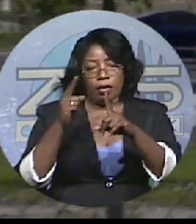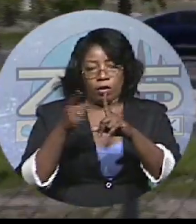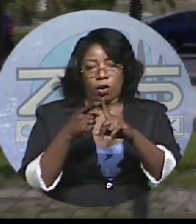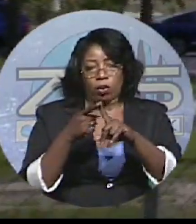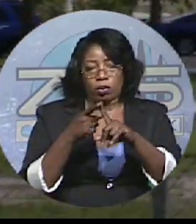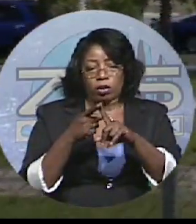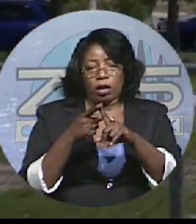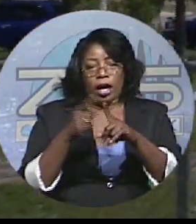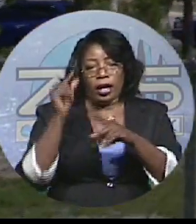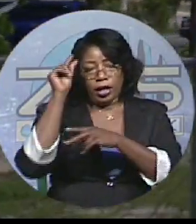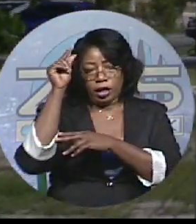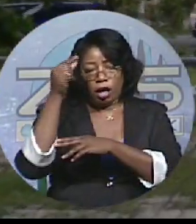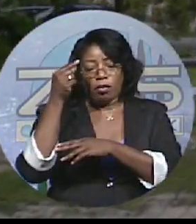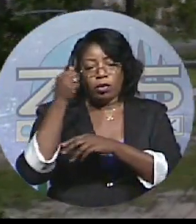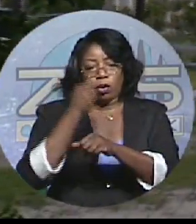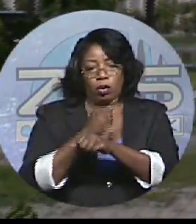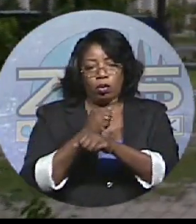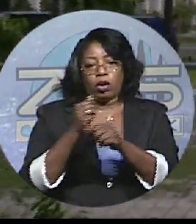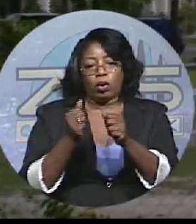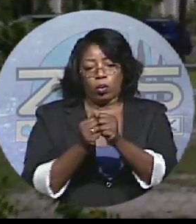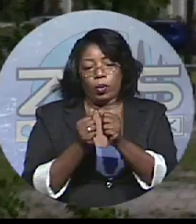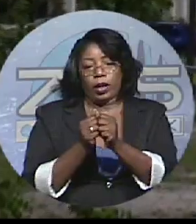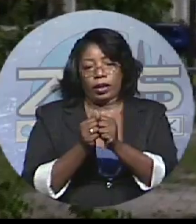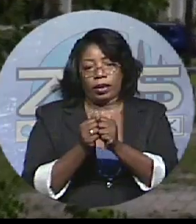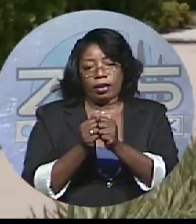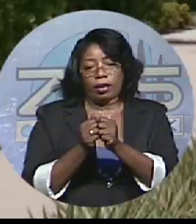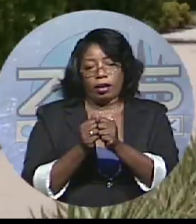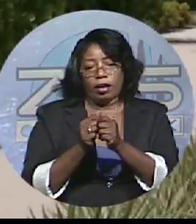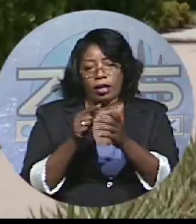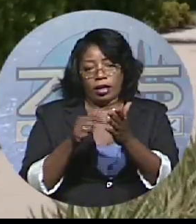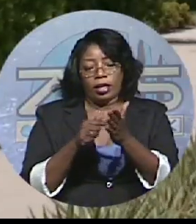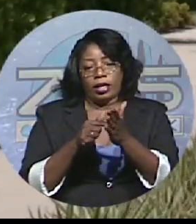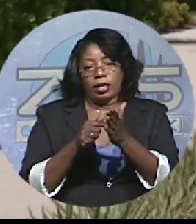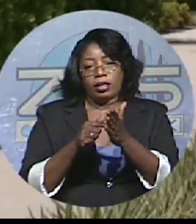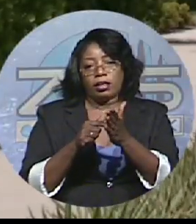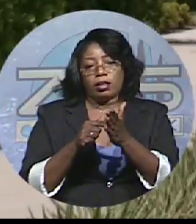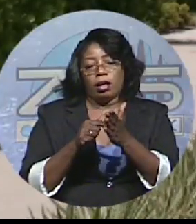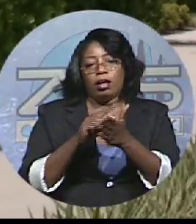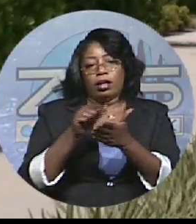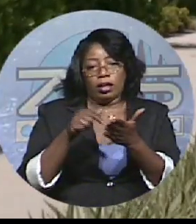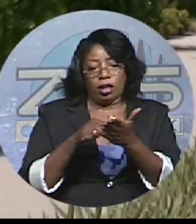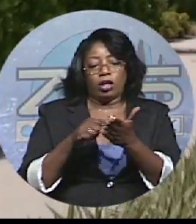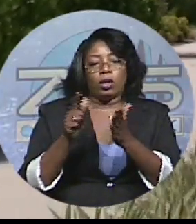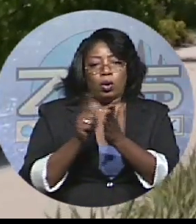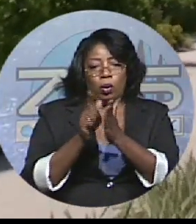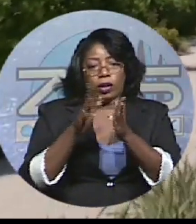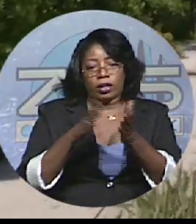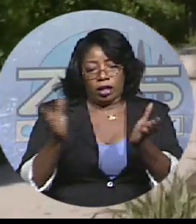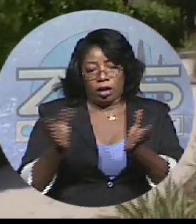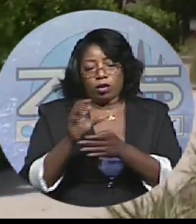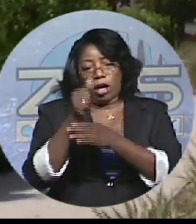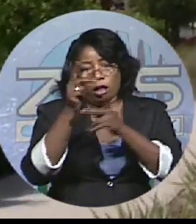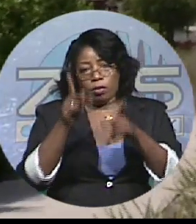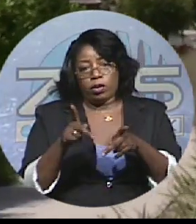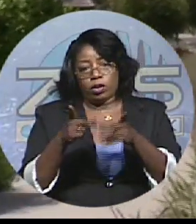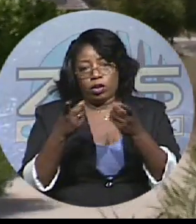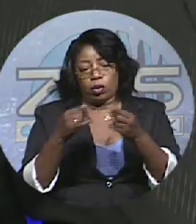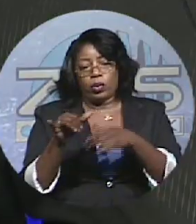statement, government will fully cooperate with the joint provisional liquidator and encourages other parties to do the